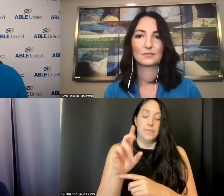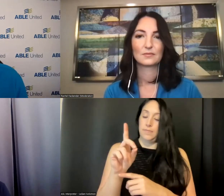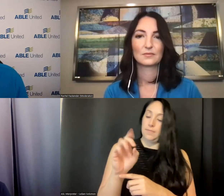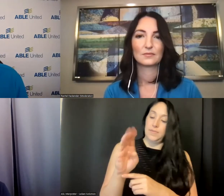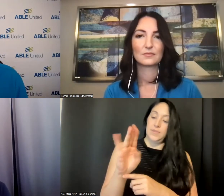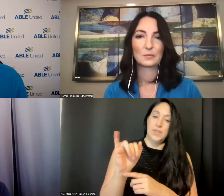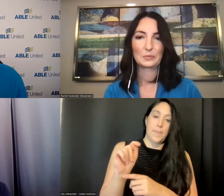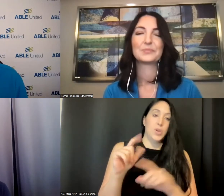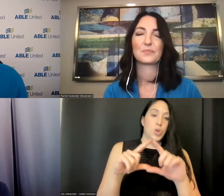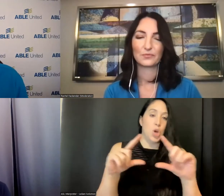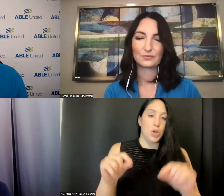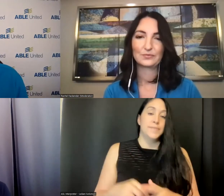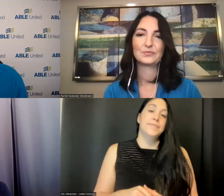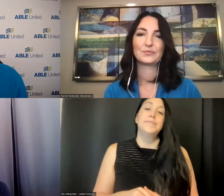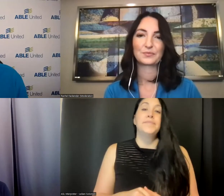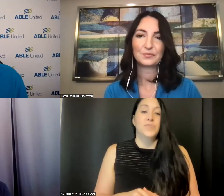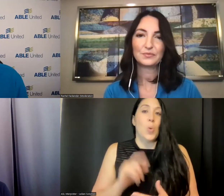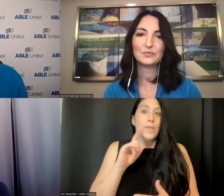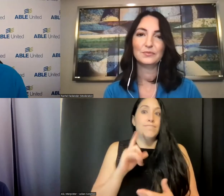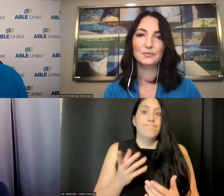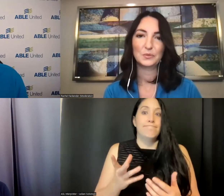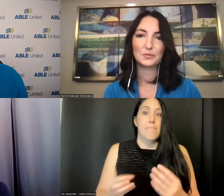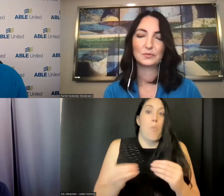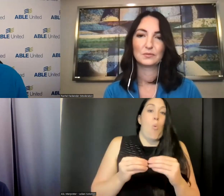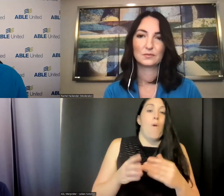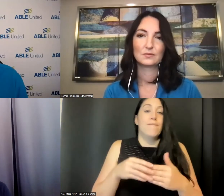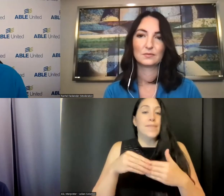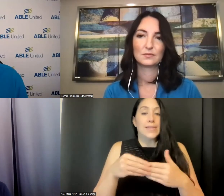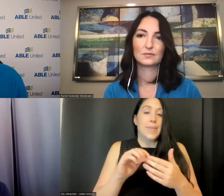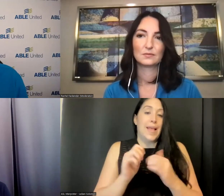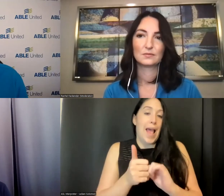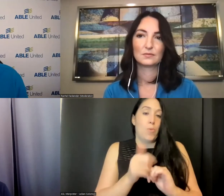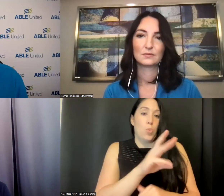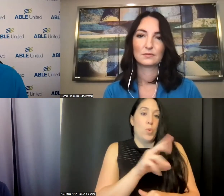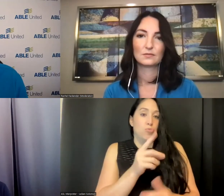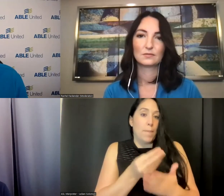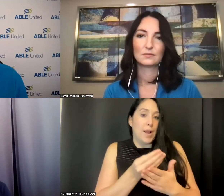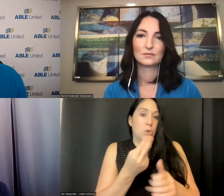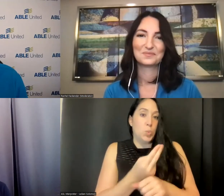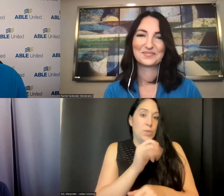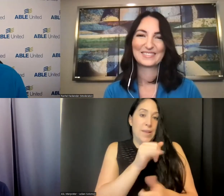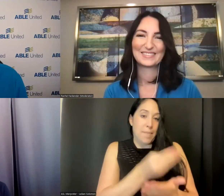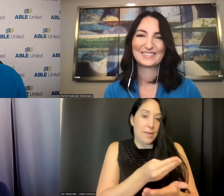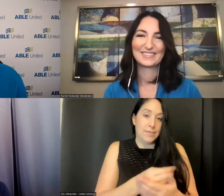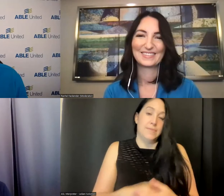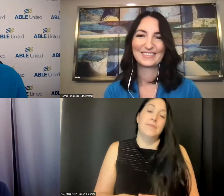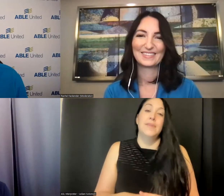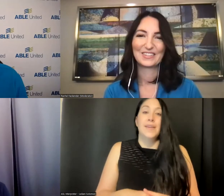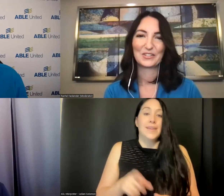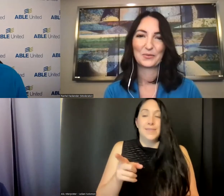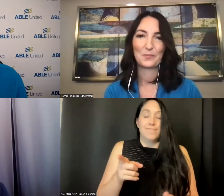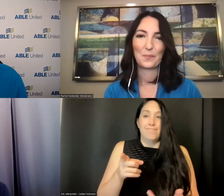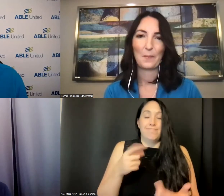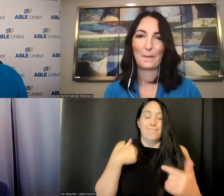that additional flexibility. As Jim was mentioning, I can't believe Sean is 19,